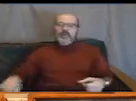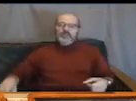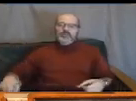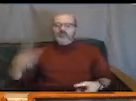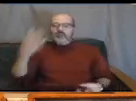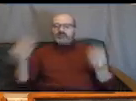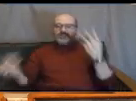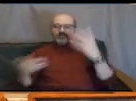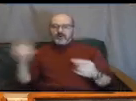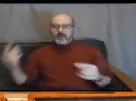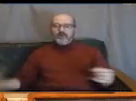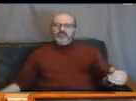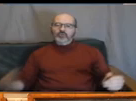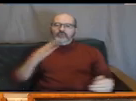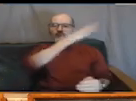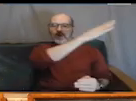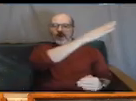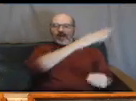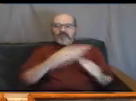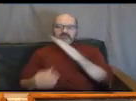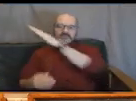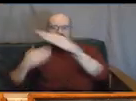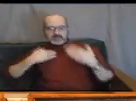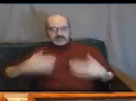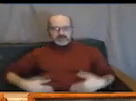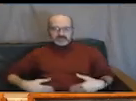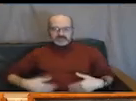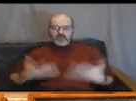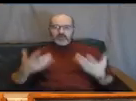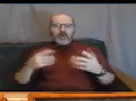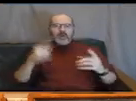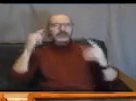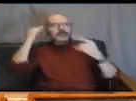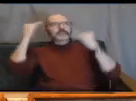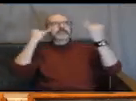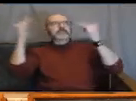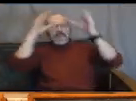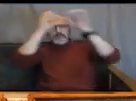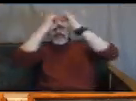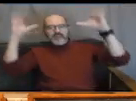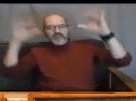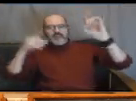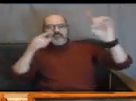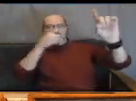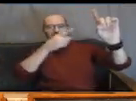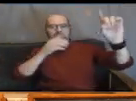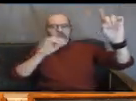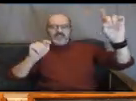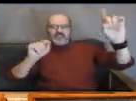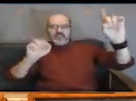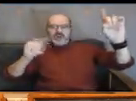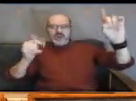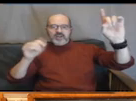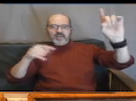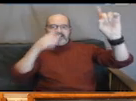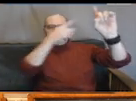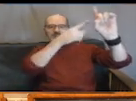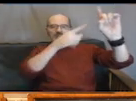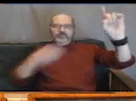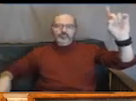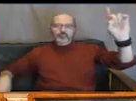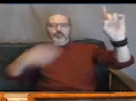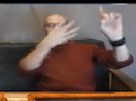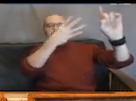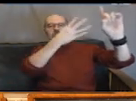always going to go across our body. We want to pretend there's a target that we're throwing to across our body.